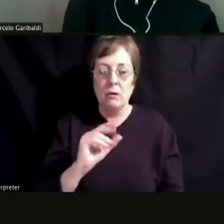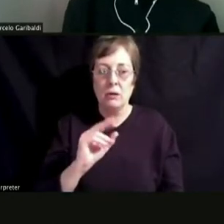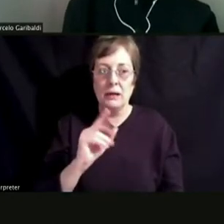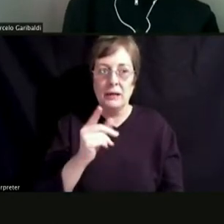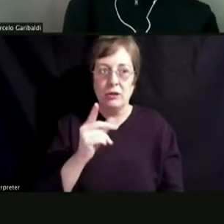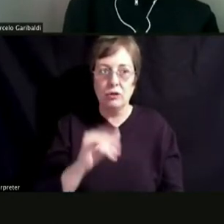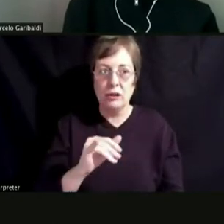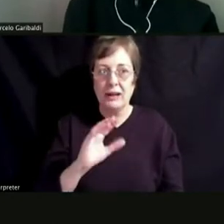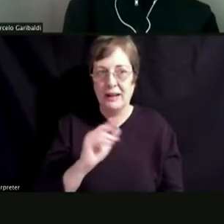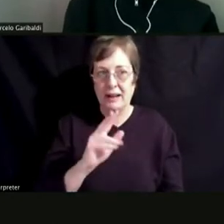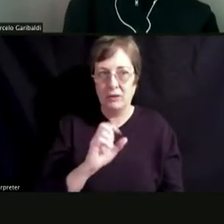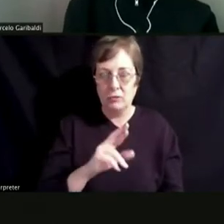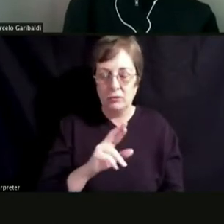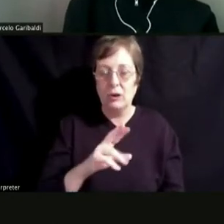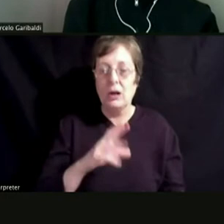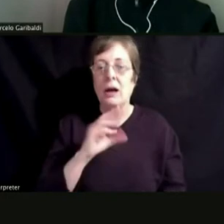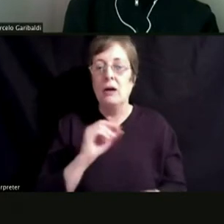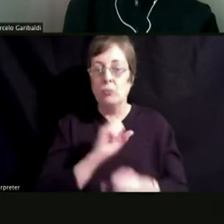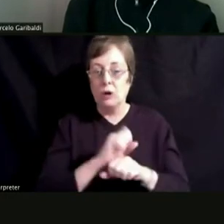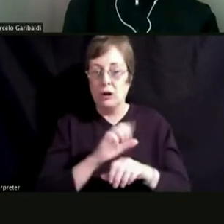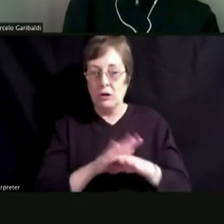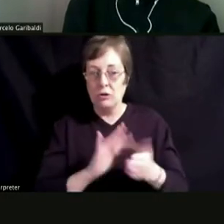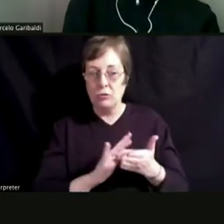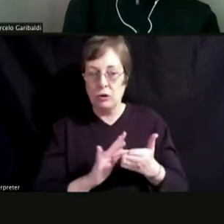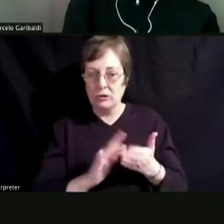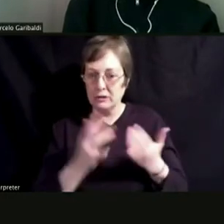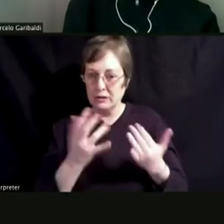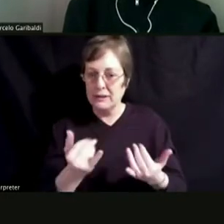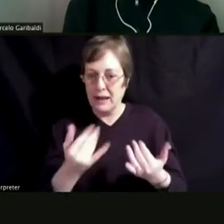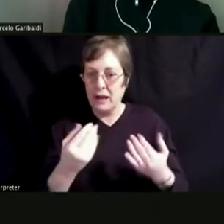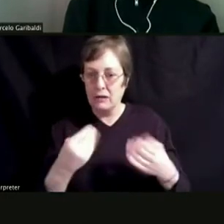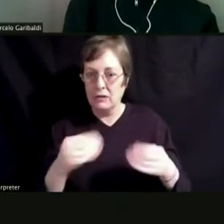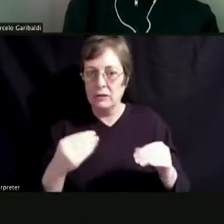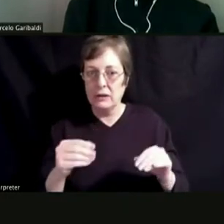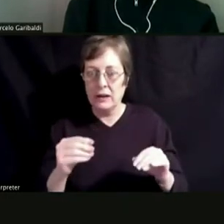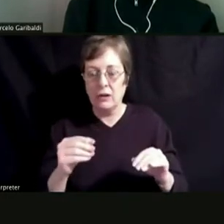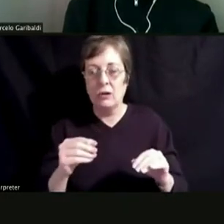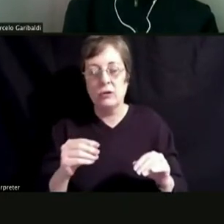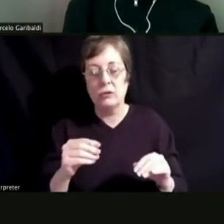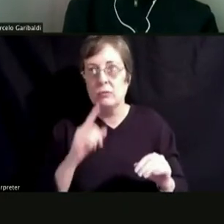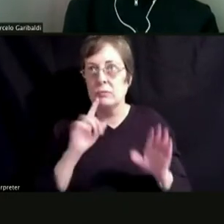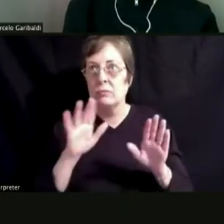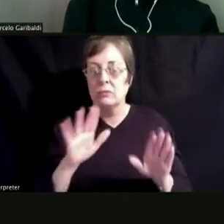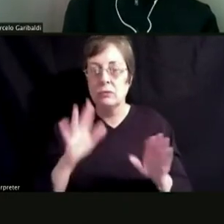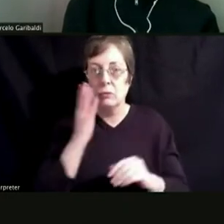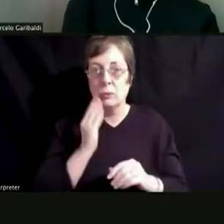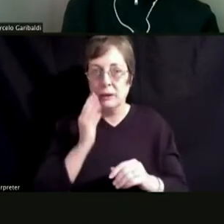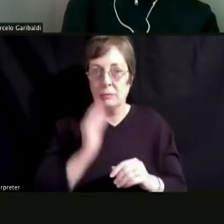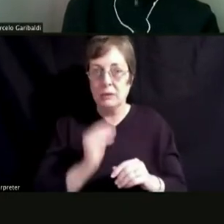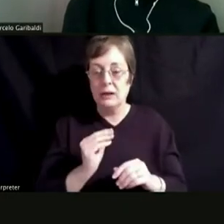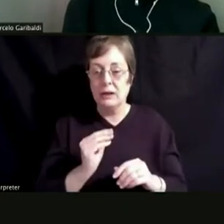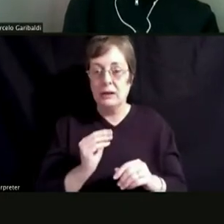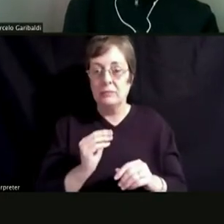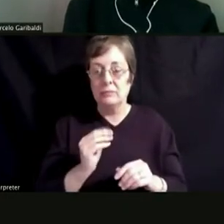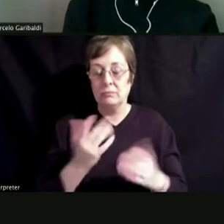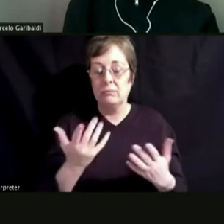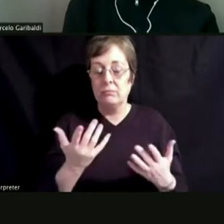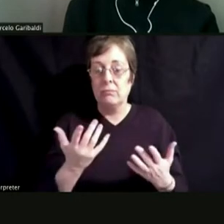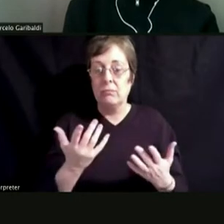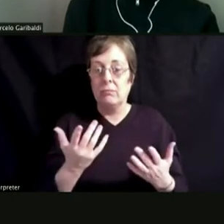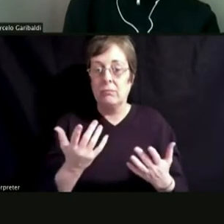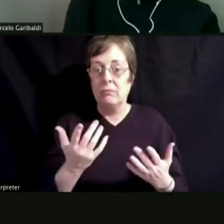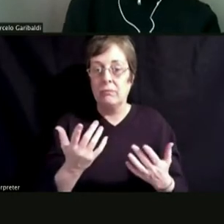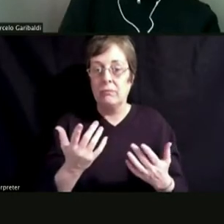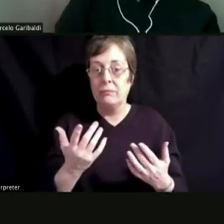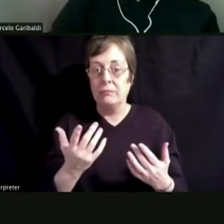that are on the market that are in use now for immuno-oncology have been phenomenal experiences. I'd say it ebbs